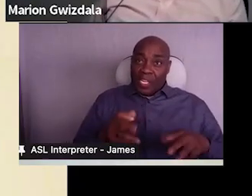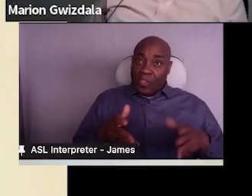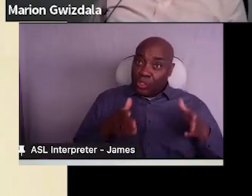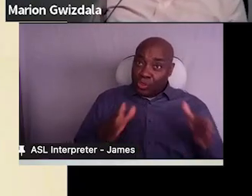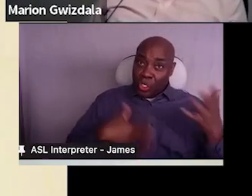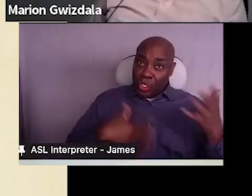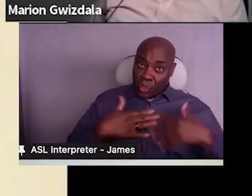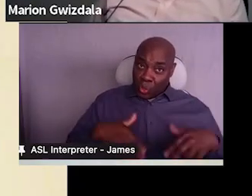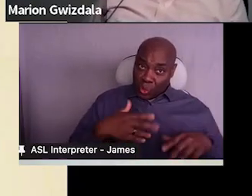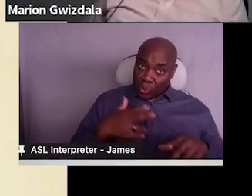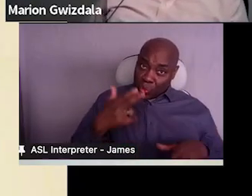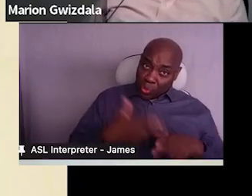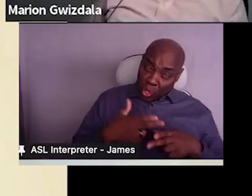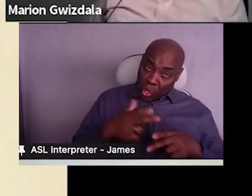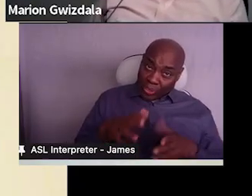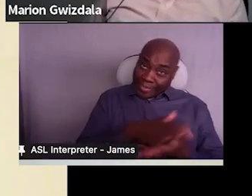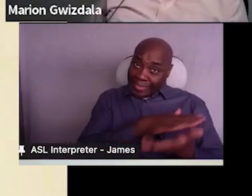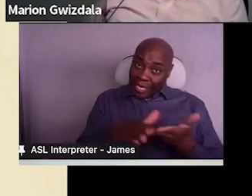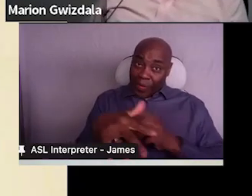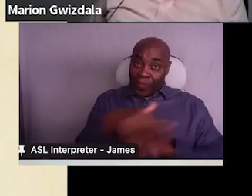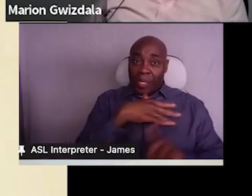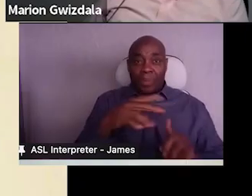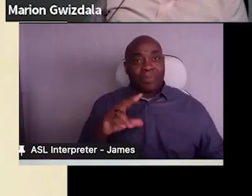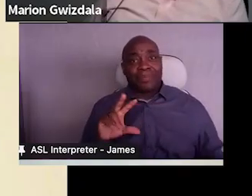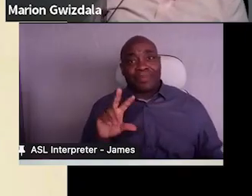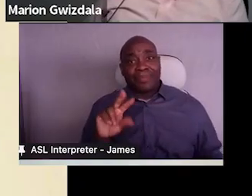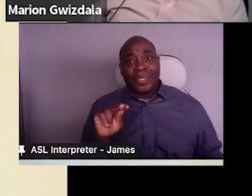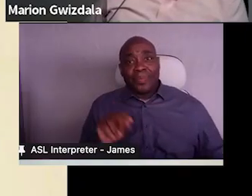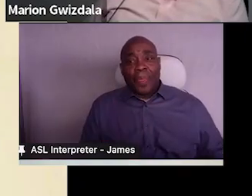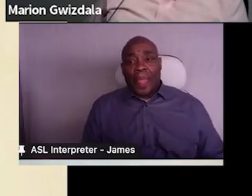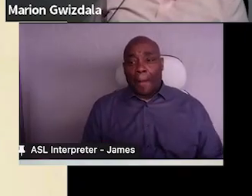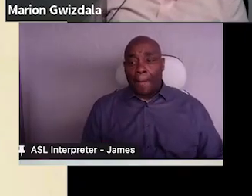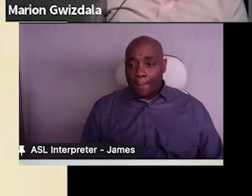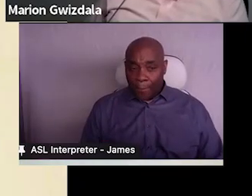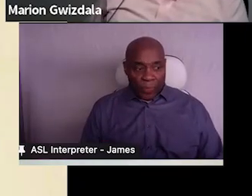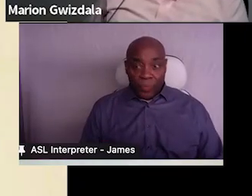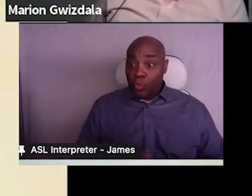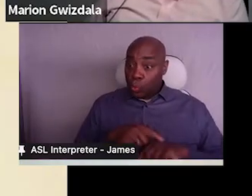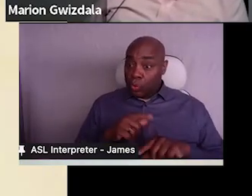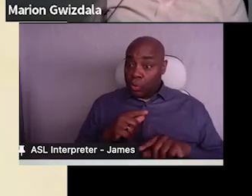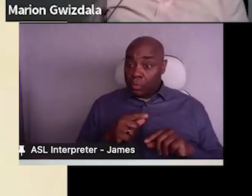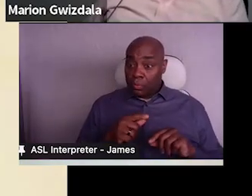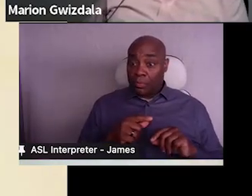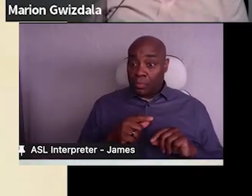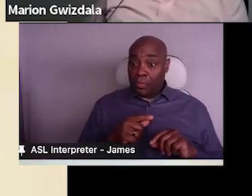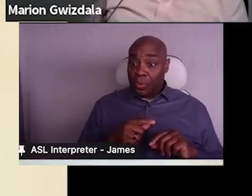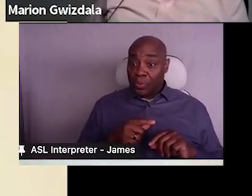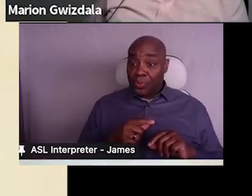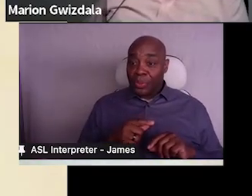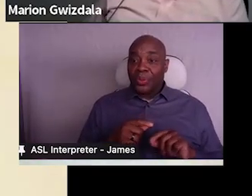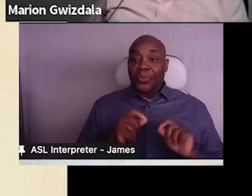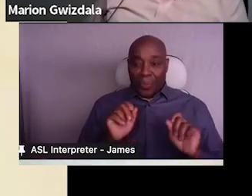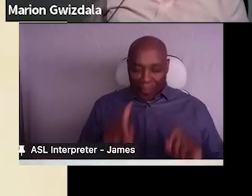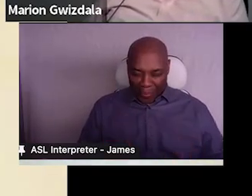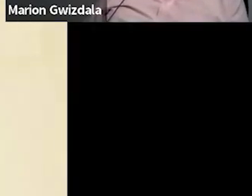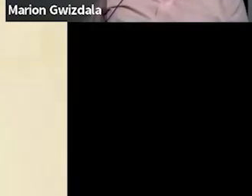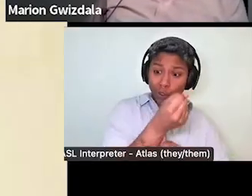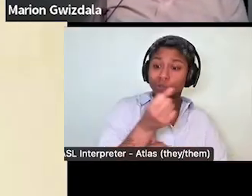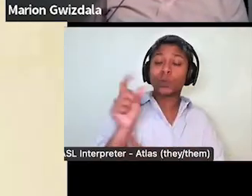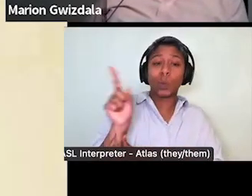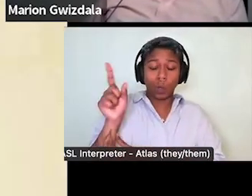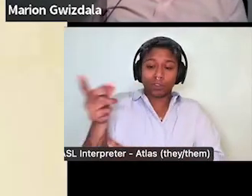Now, there are circumstances, as I said, where a dog could be excluded. And if a dog is excluded because it's out of